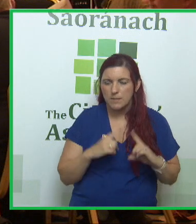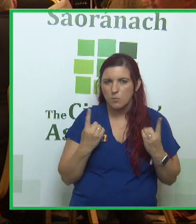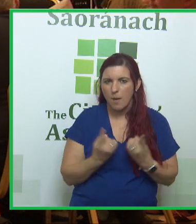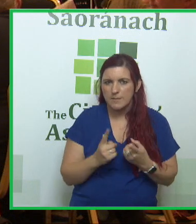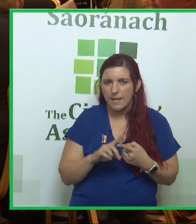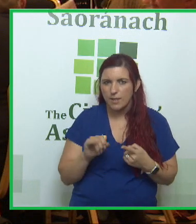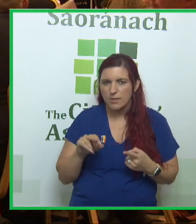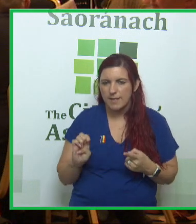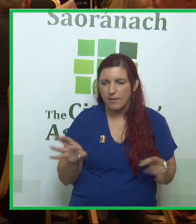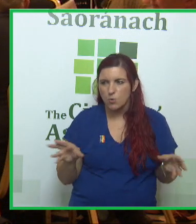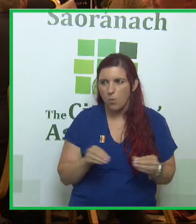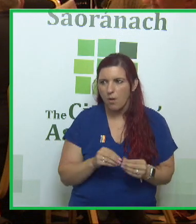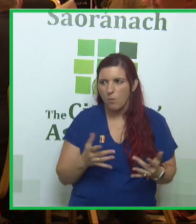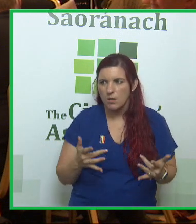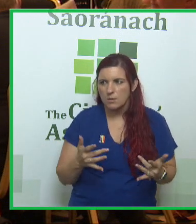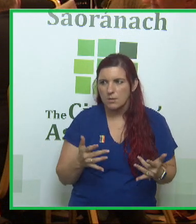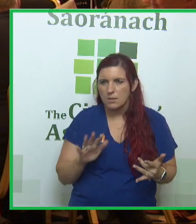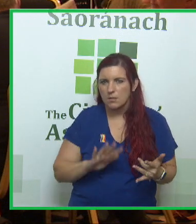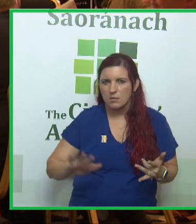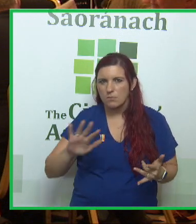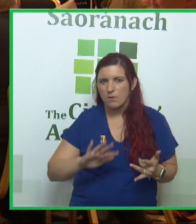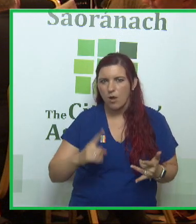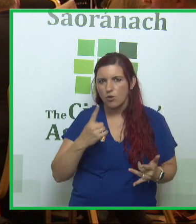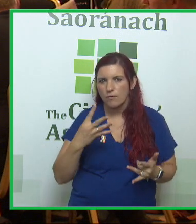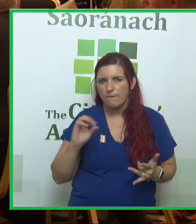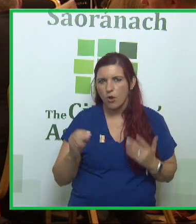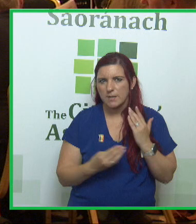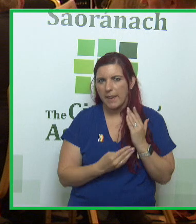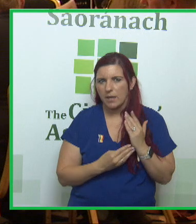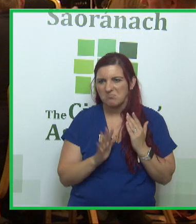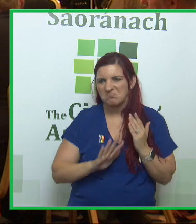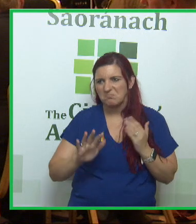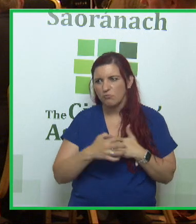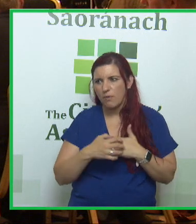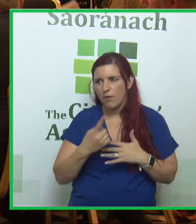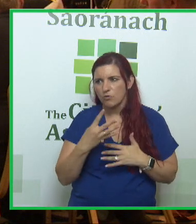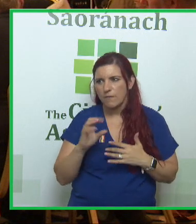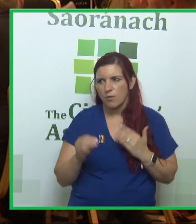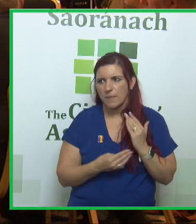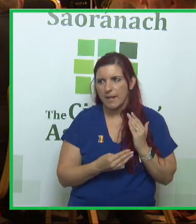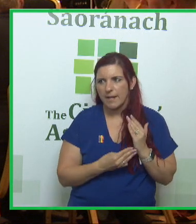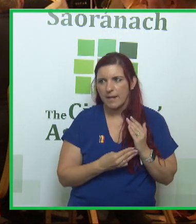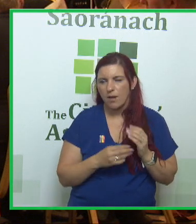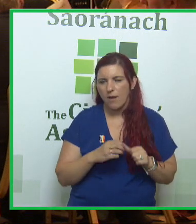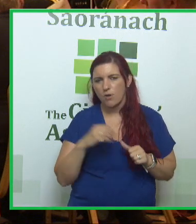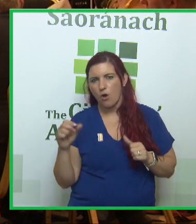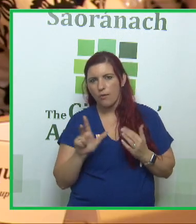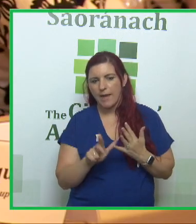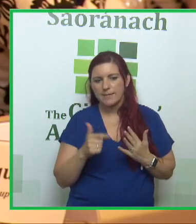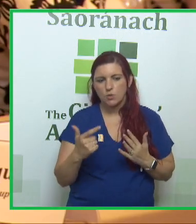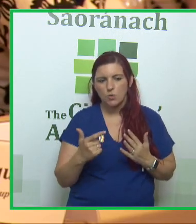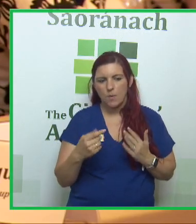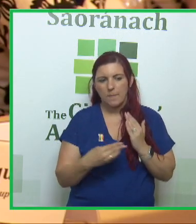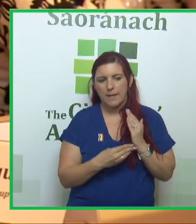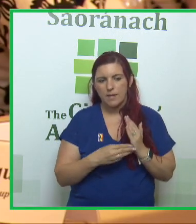HSE. It's in the region of 140 million. Okay. There's another 82 million directly